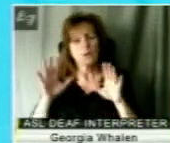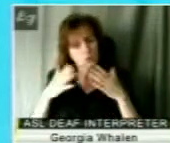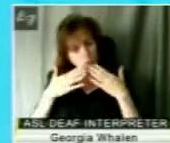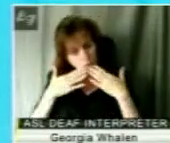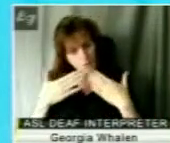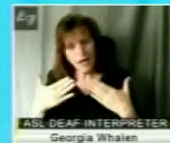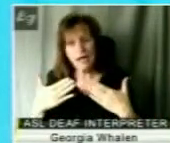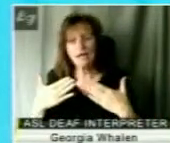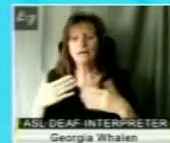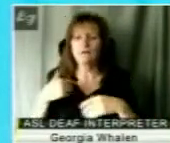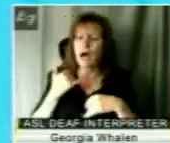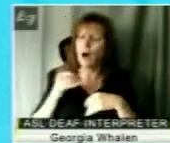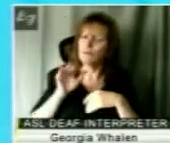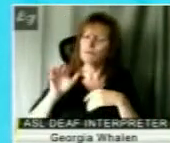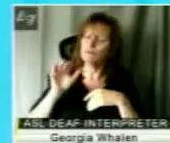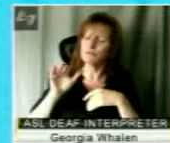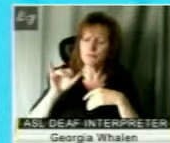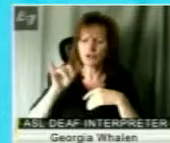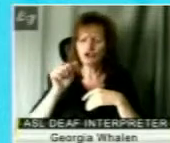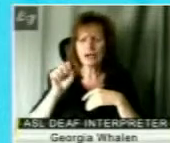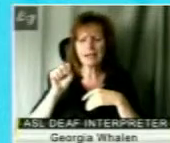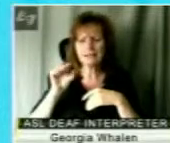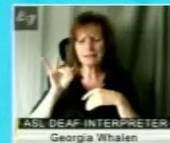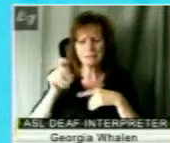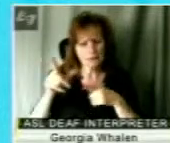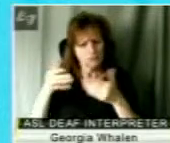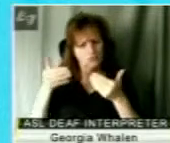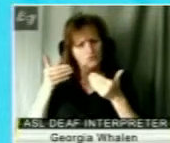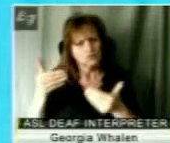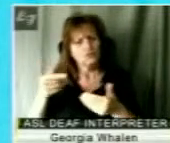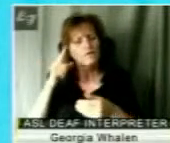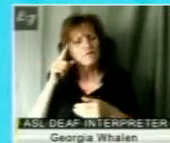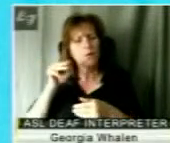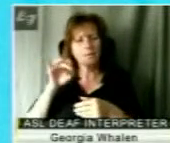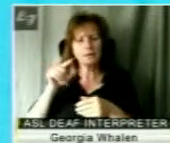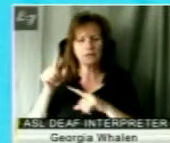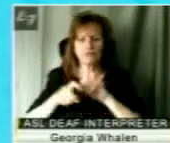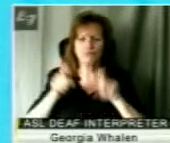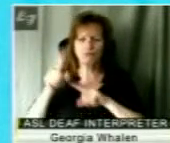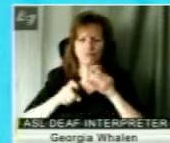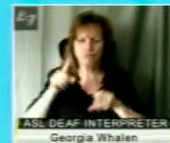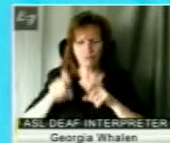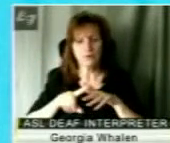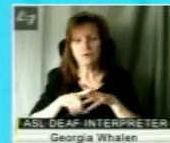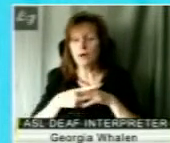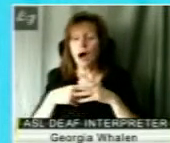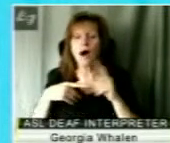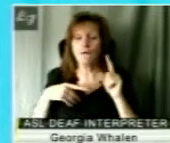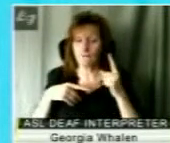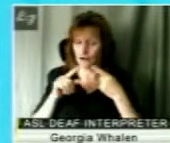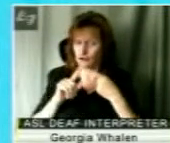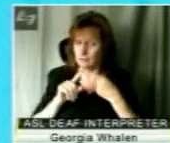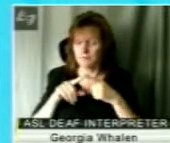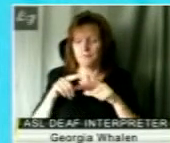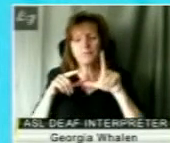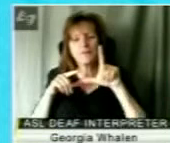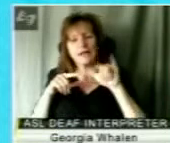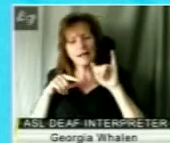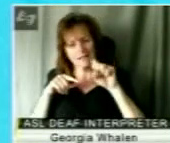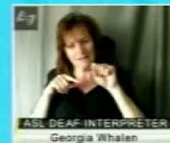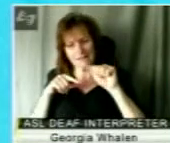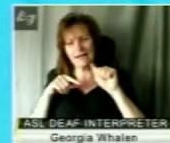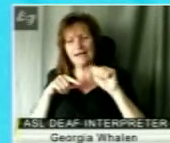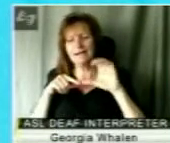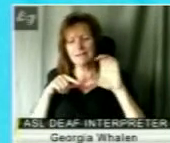to field some media questions. Thank you, Mr. Mayor. We'll start with Lisa Pileski from CHML. Lisa, you can go ahead.